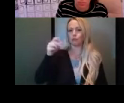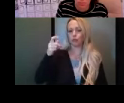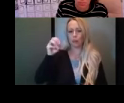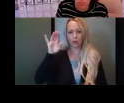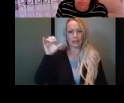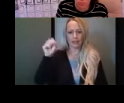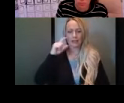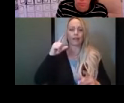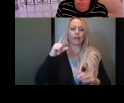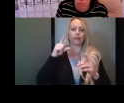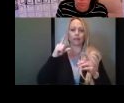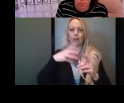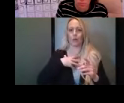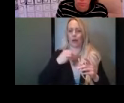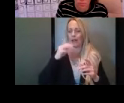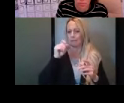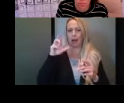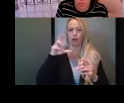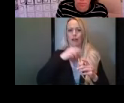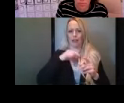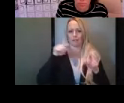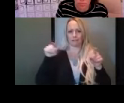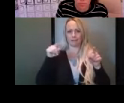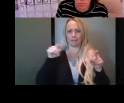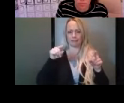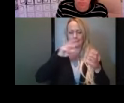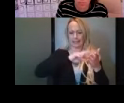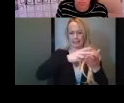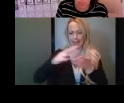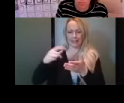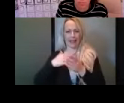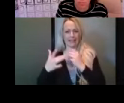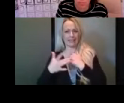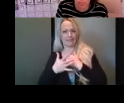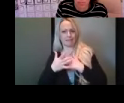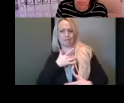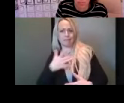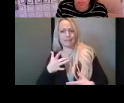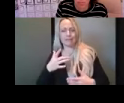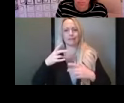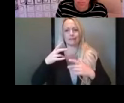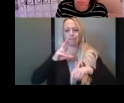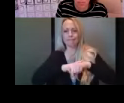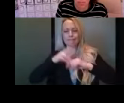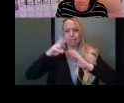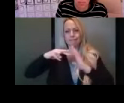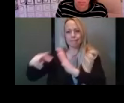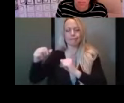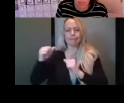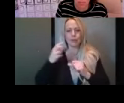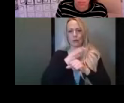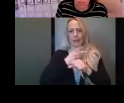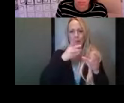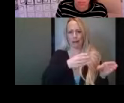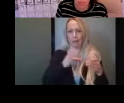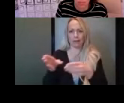between dyslexic and typical readers within these same pathways. So the question that